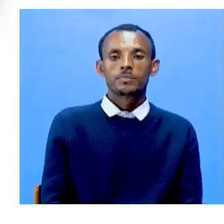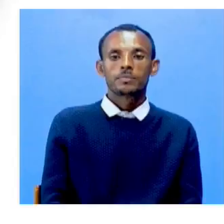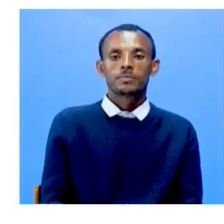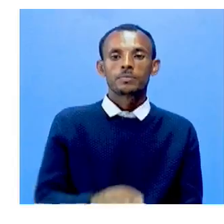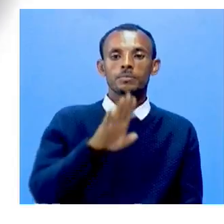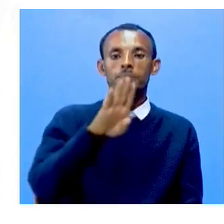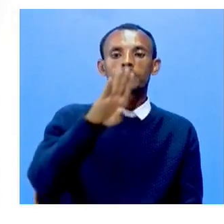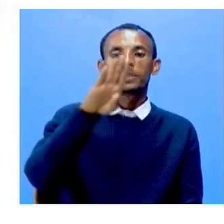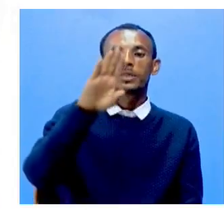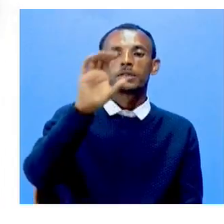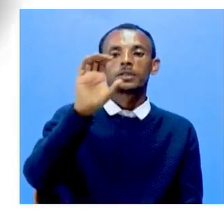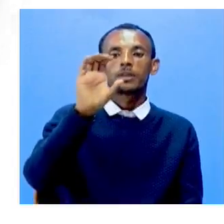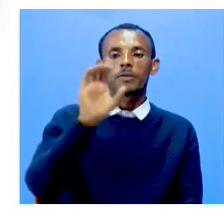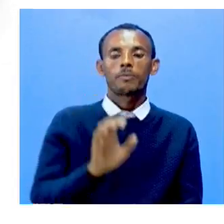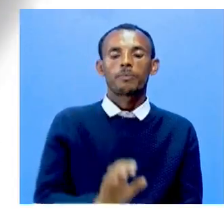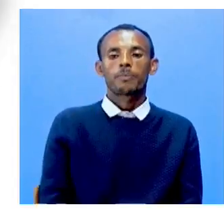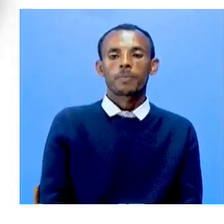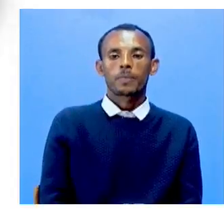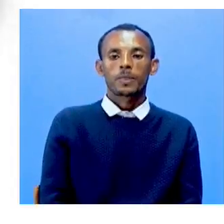BC